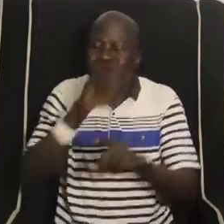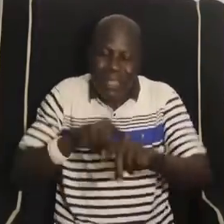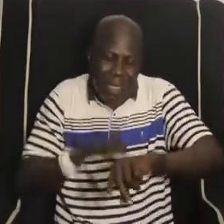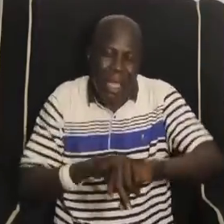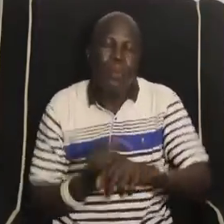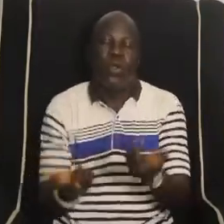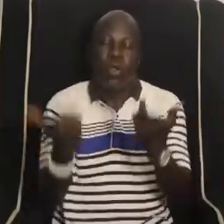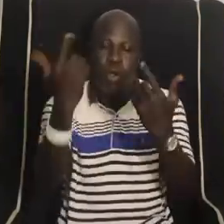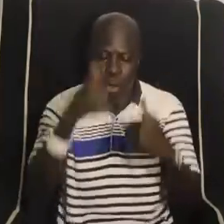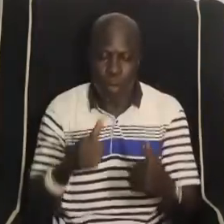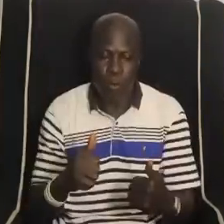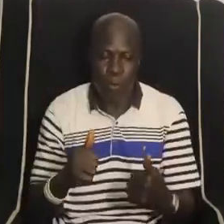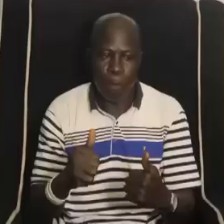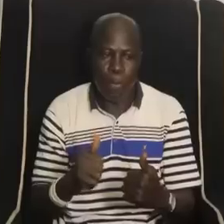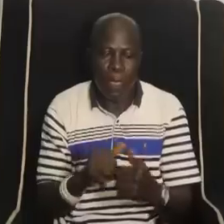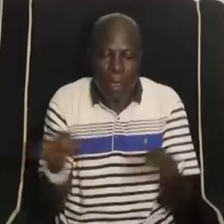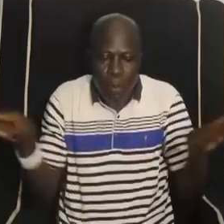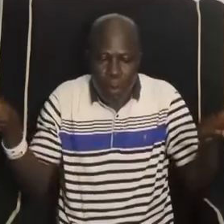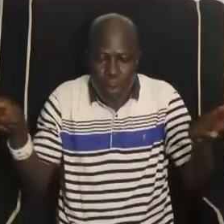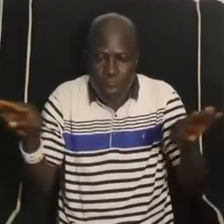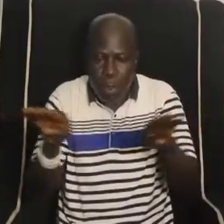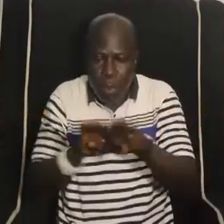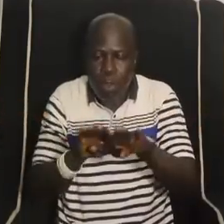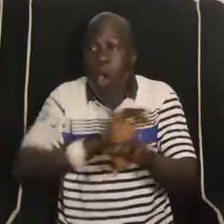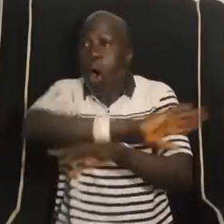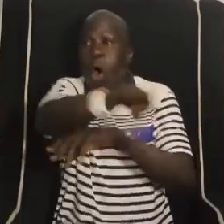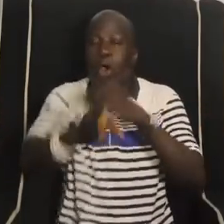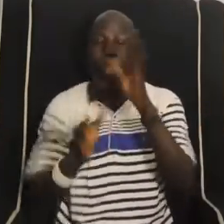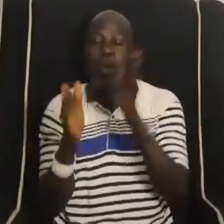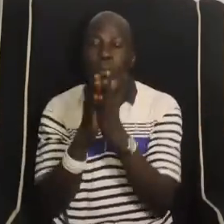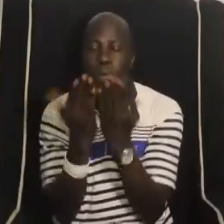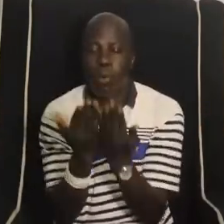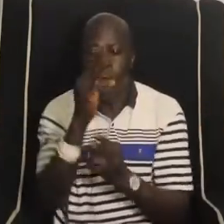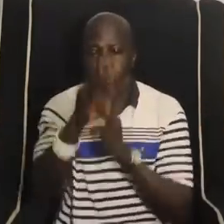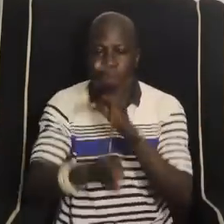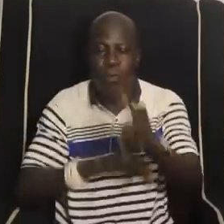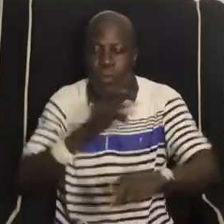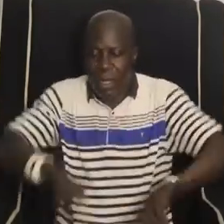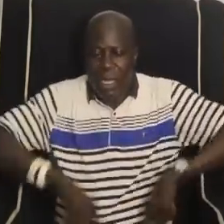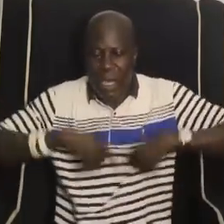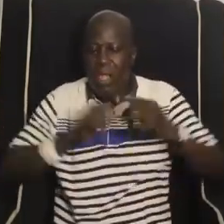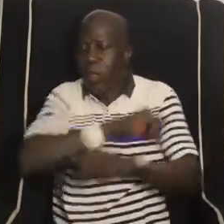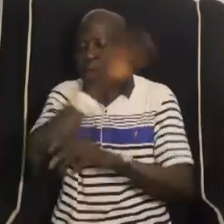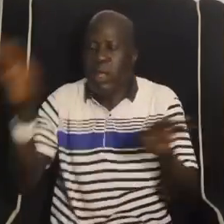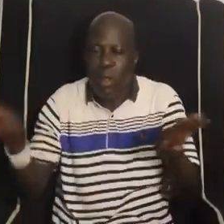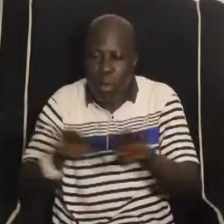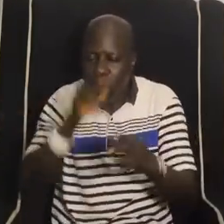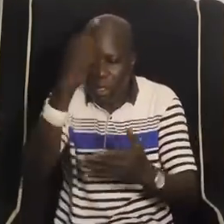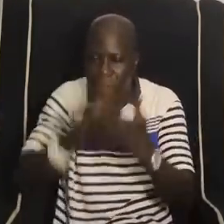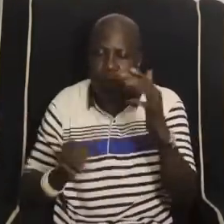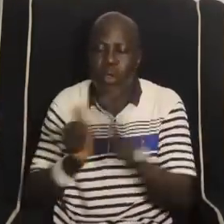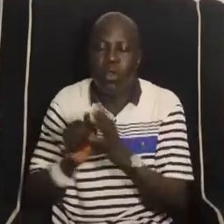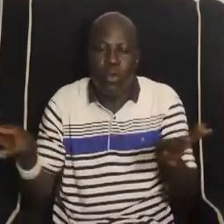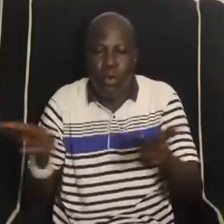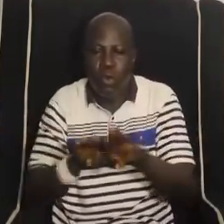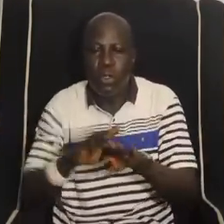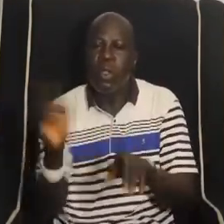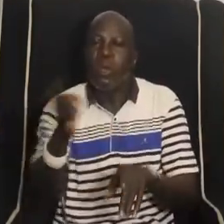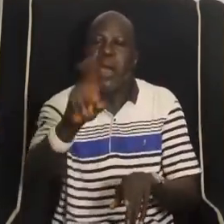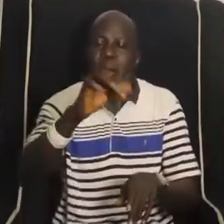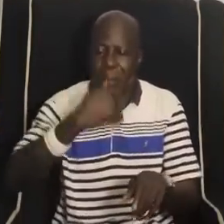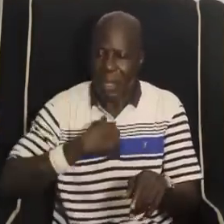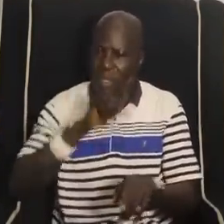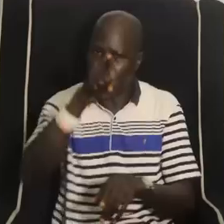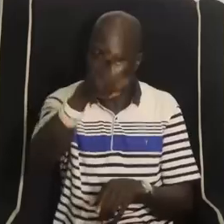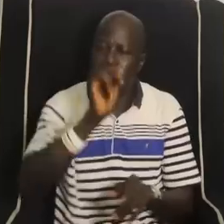bo. There will be some time we are here. That will close the book of life. Come about to close we are here. Once it's closed,